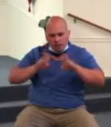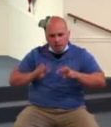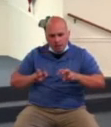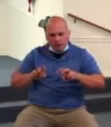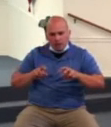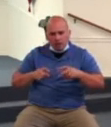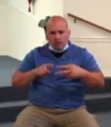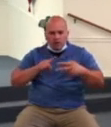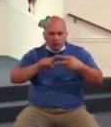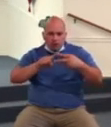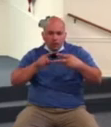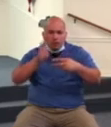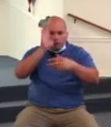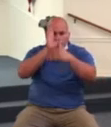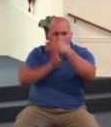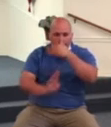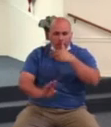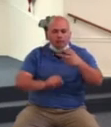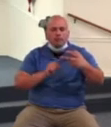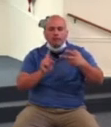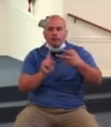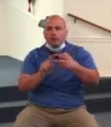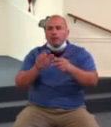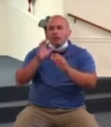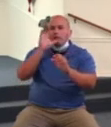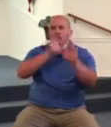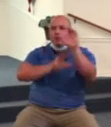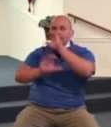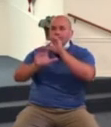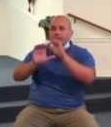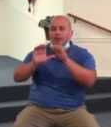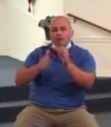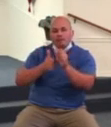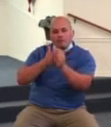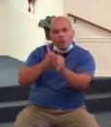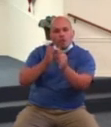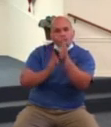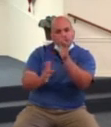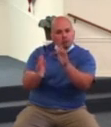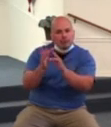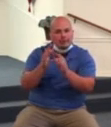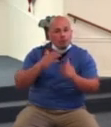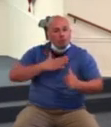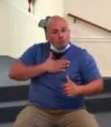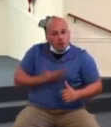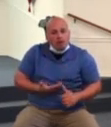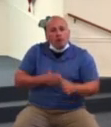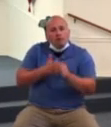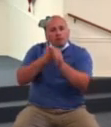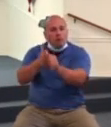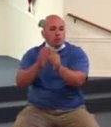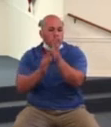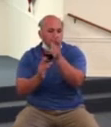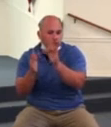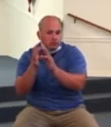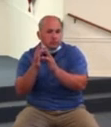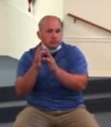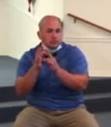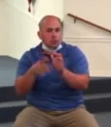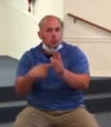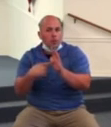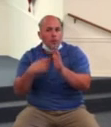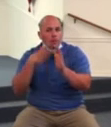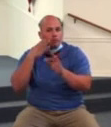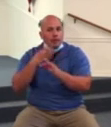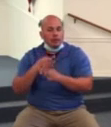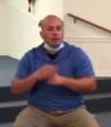the pursuit of Jesus, the commitment to follow Jesus that faith requires, Lord, we